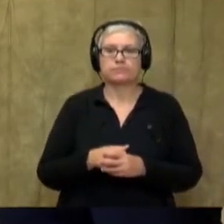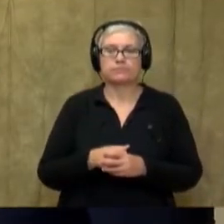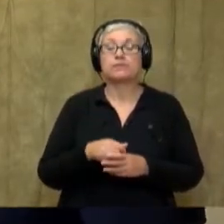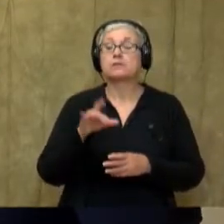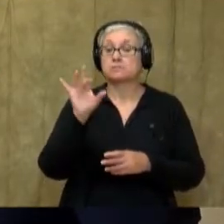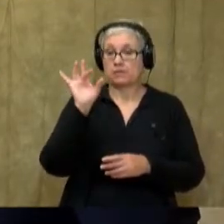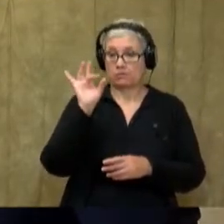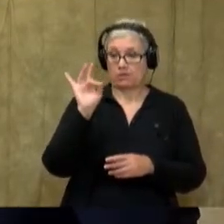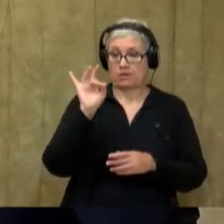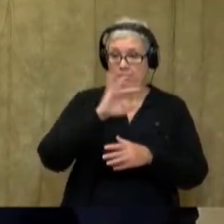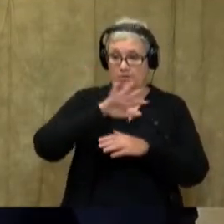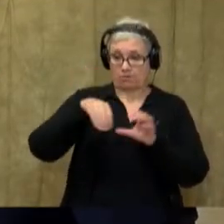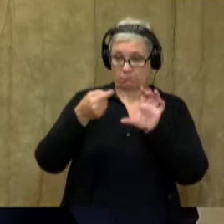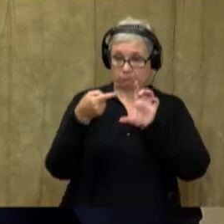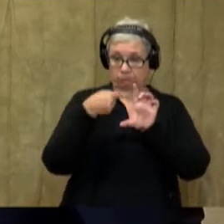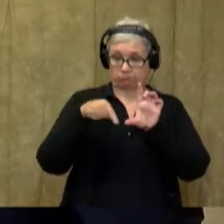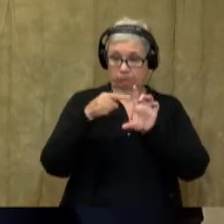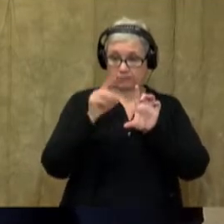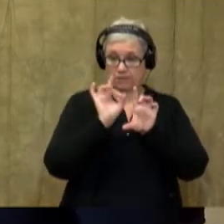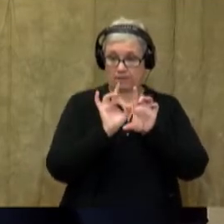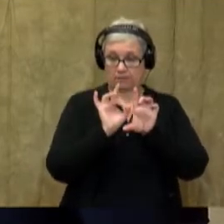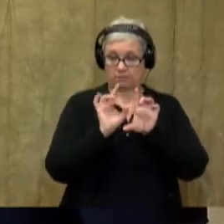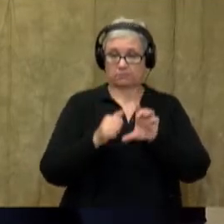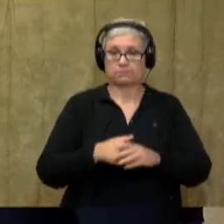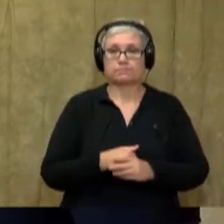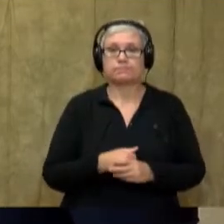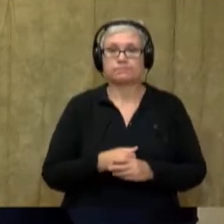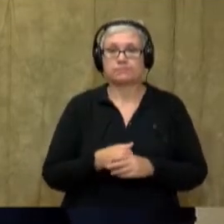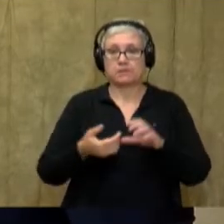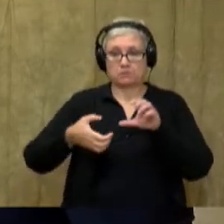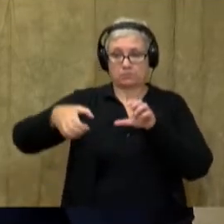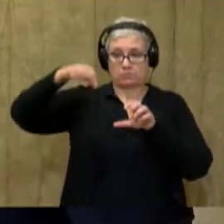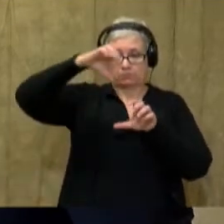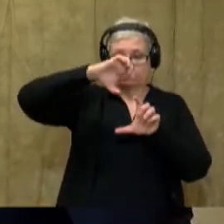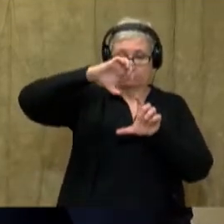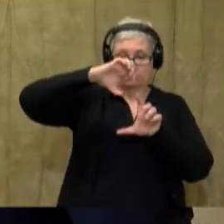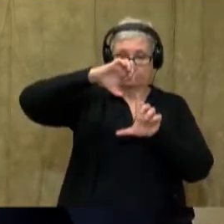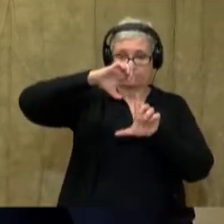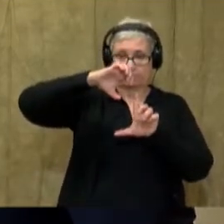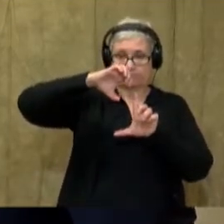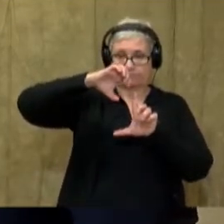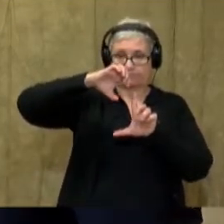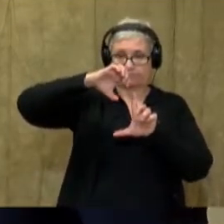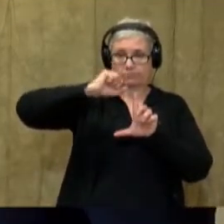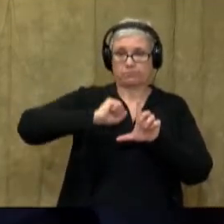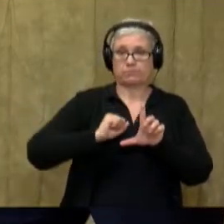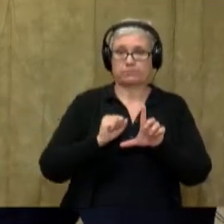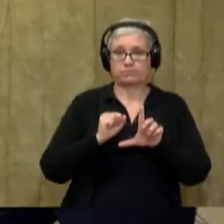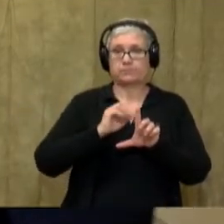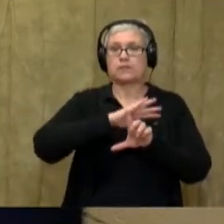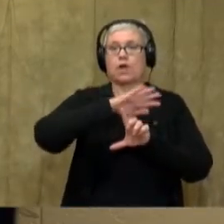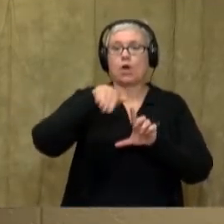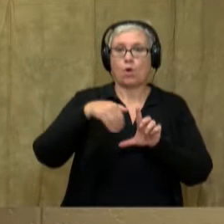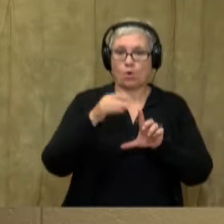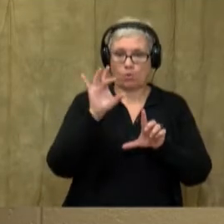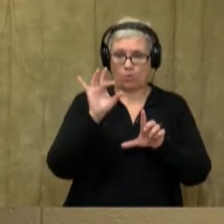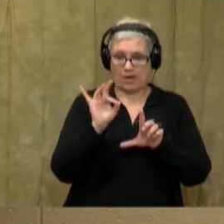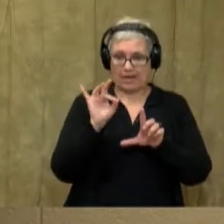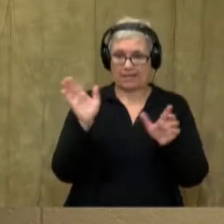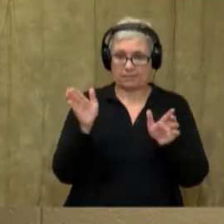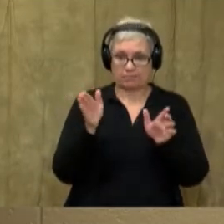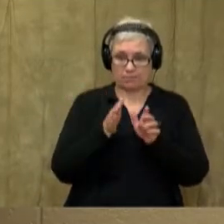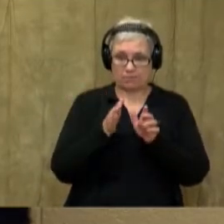8 total cubes. And if I covered that entire 2 by 2 by 2 cube in paint, all 8 of these smaller